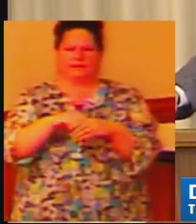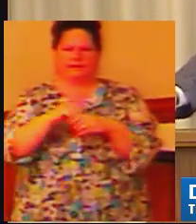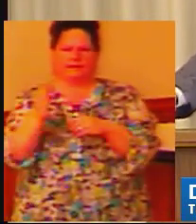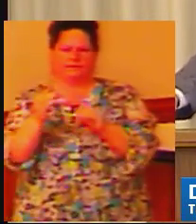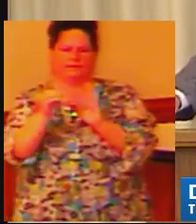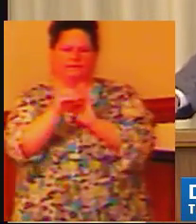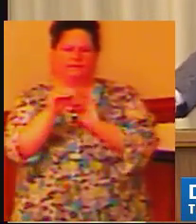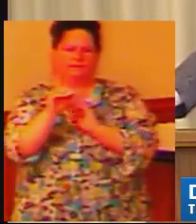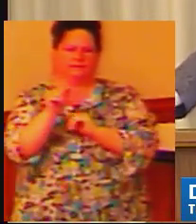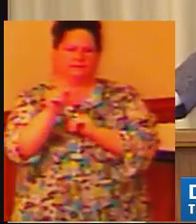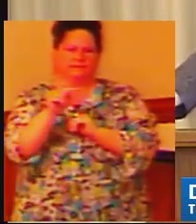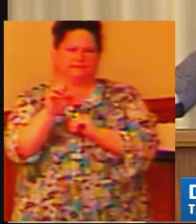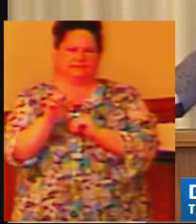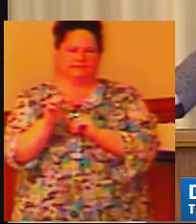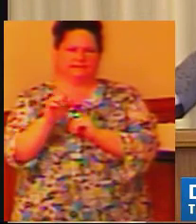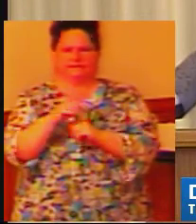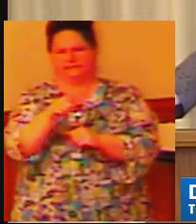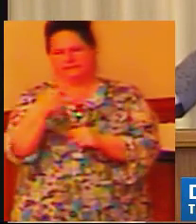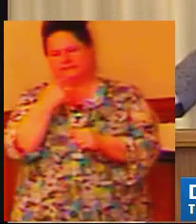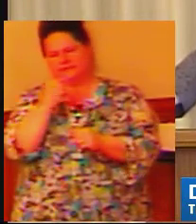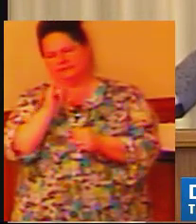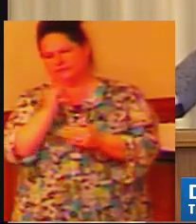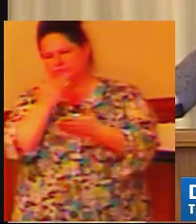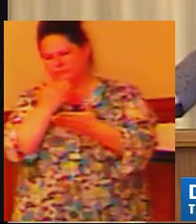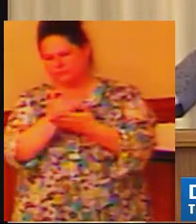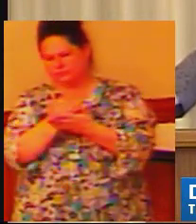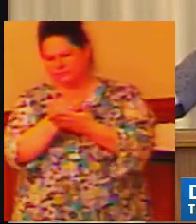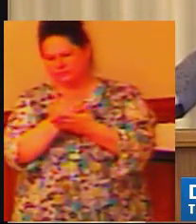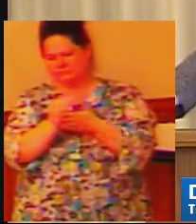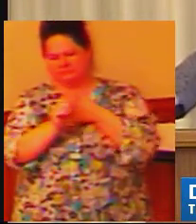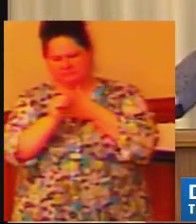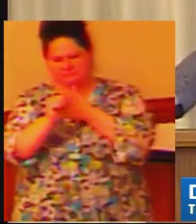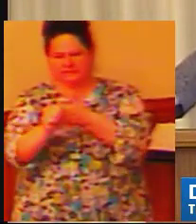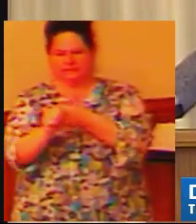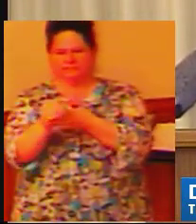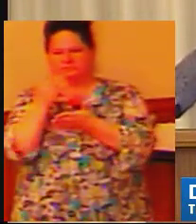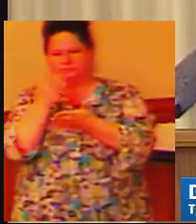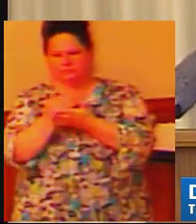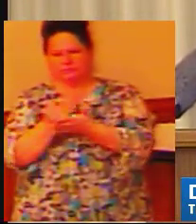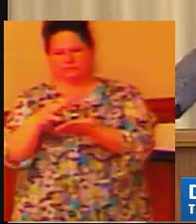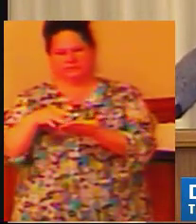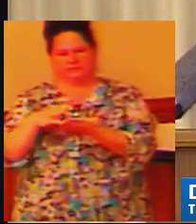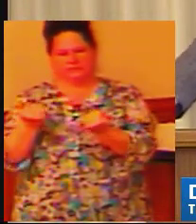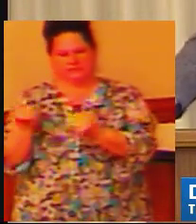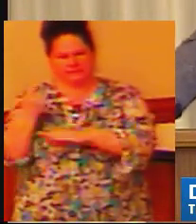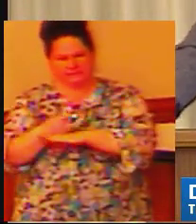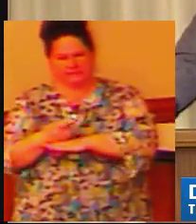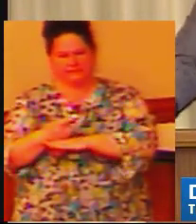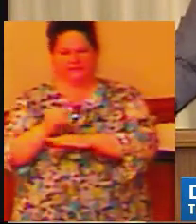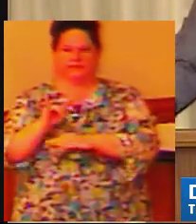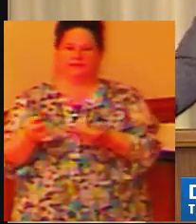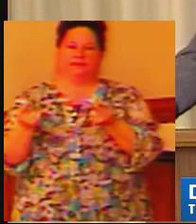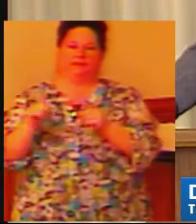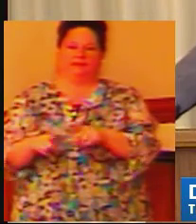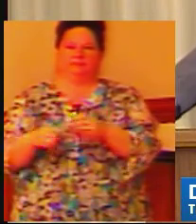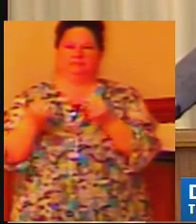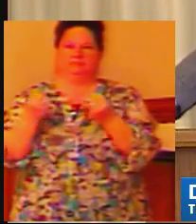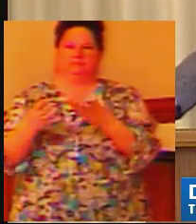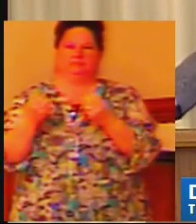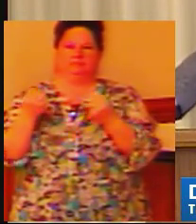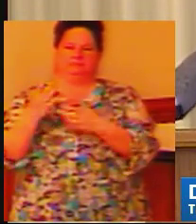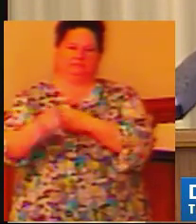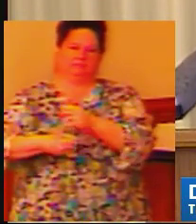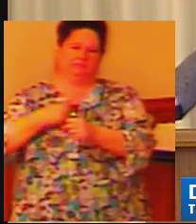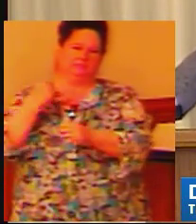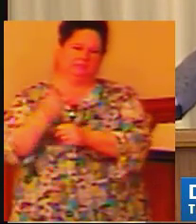That it's a good guide. It's a good thing you can study today, and that's been going on for hundreds and hundreds